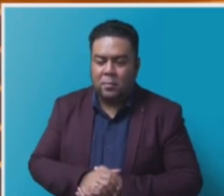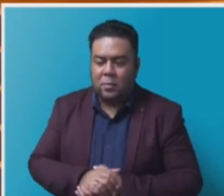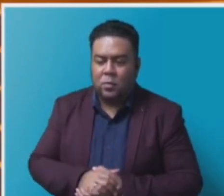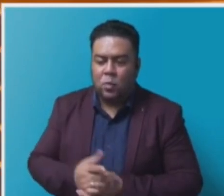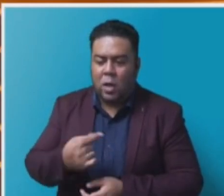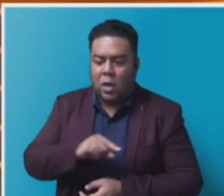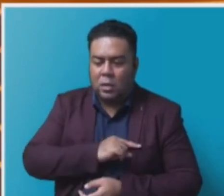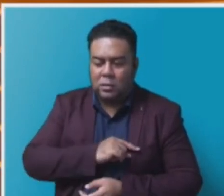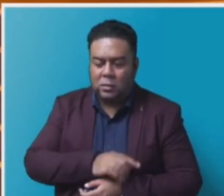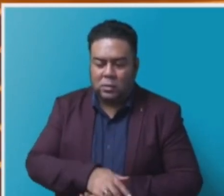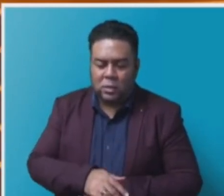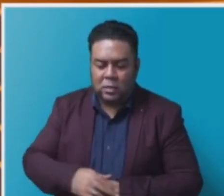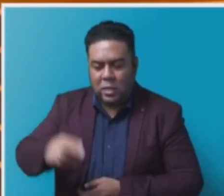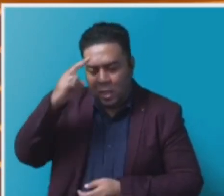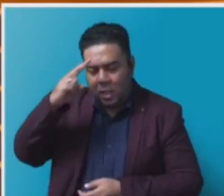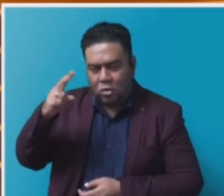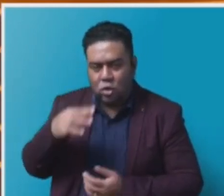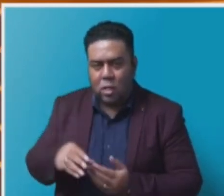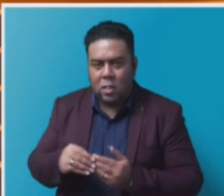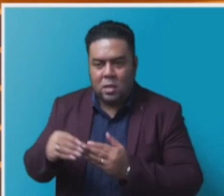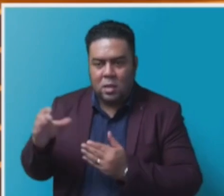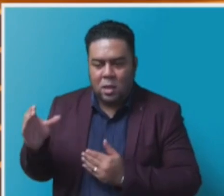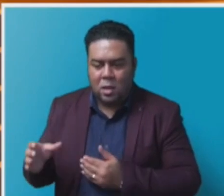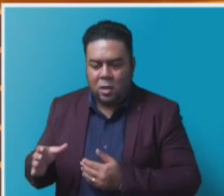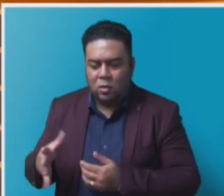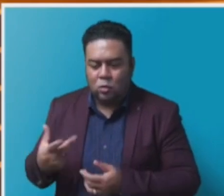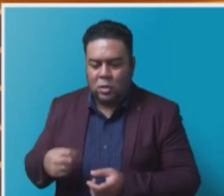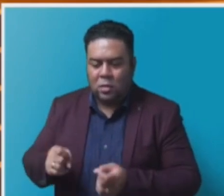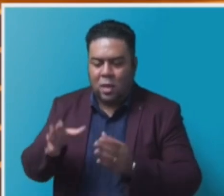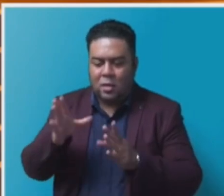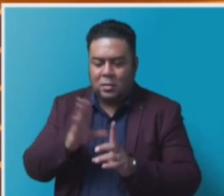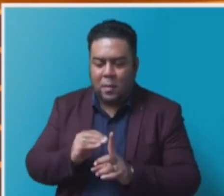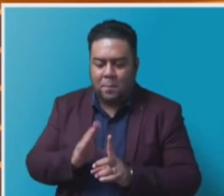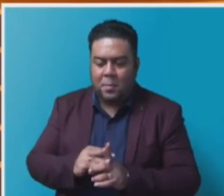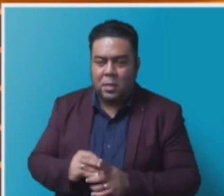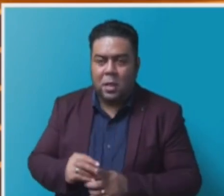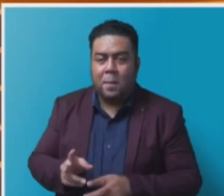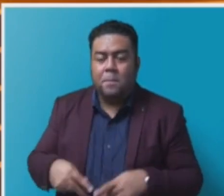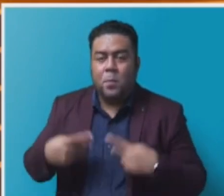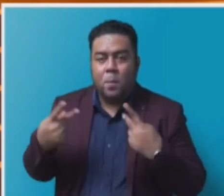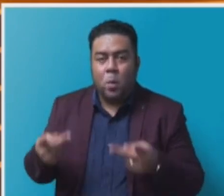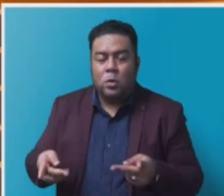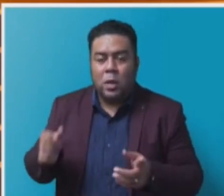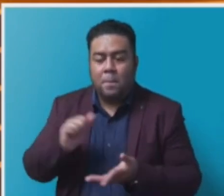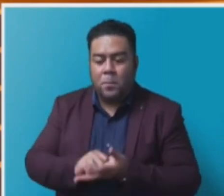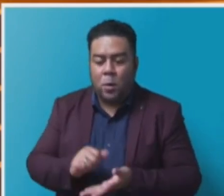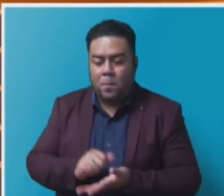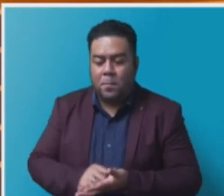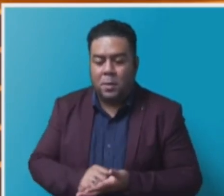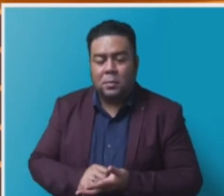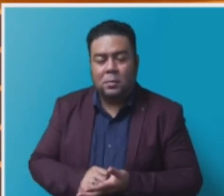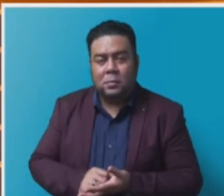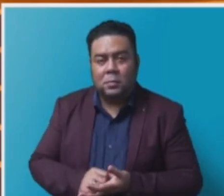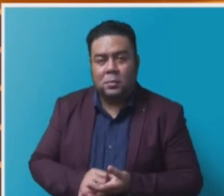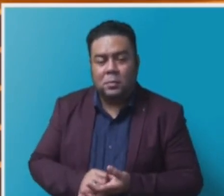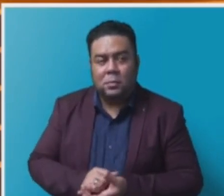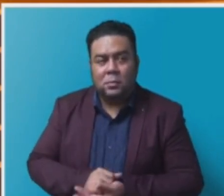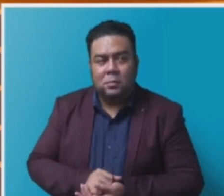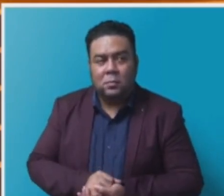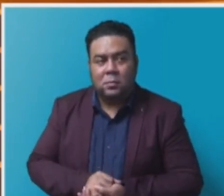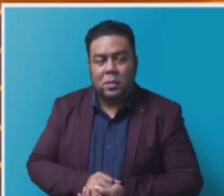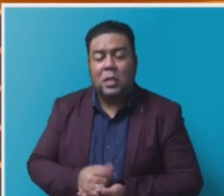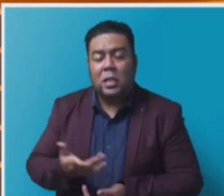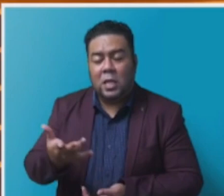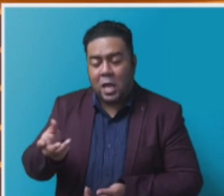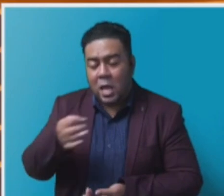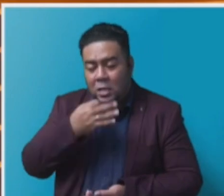us as national leaders to set the example in promoting proper and responsible media etiquette. He